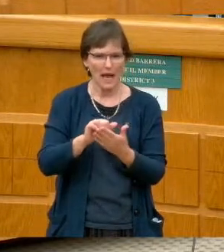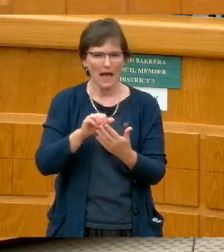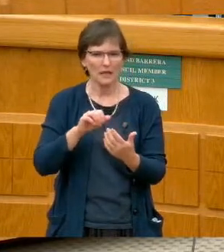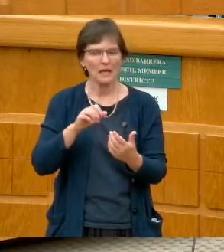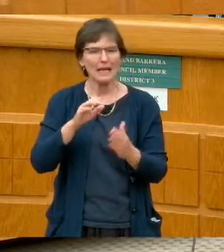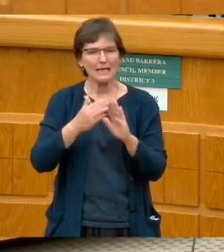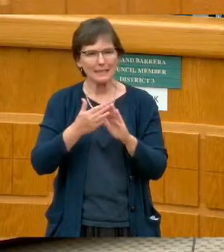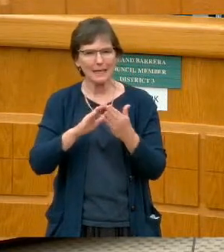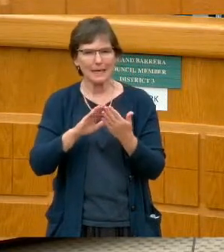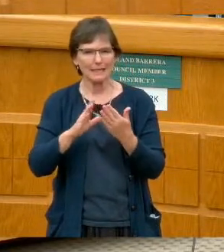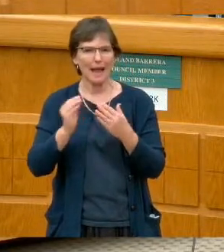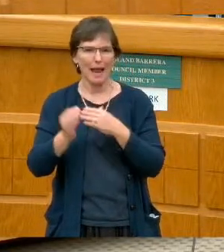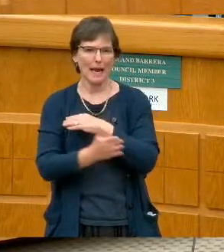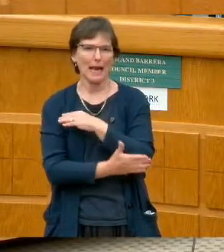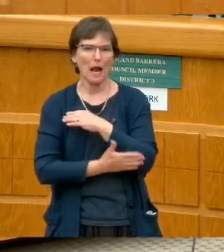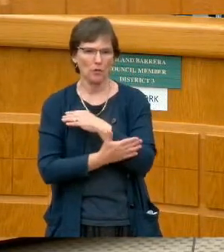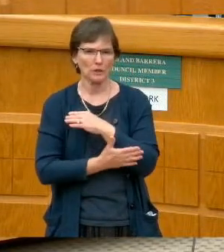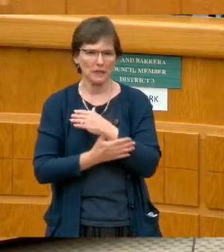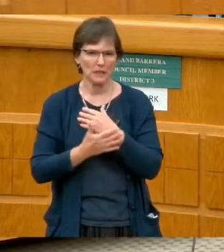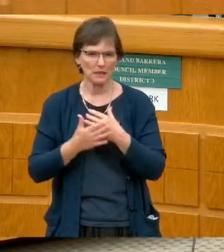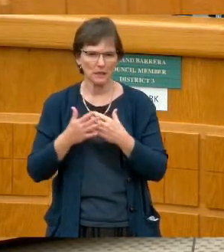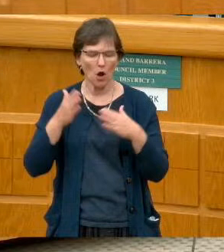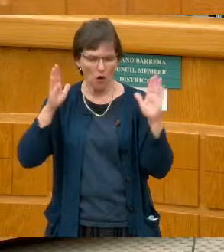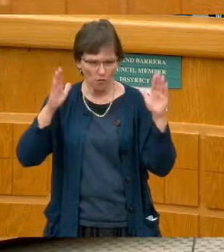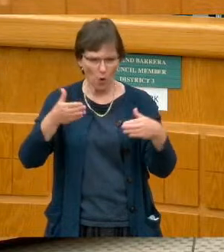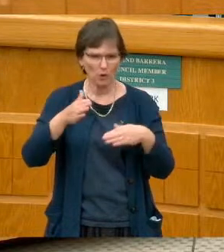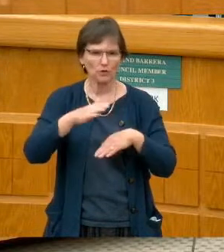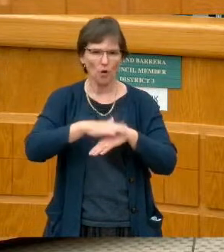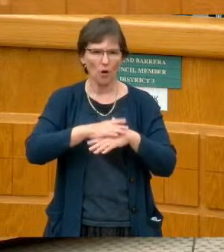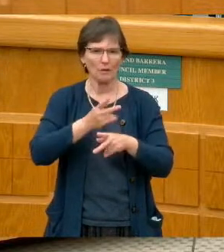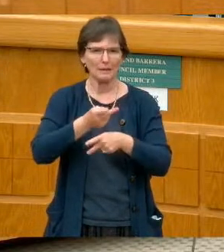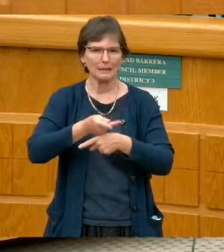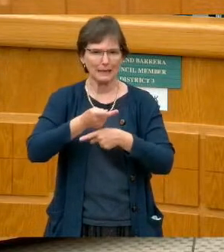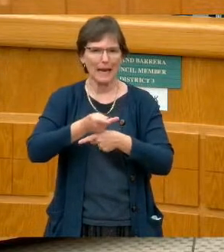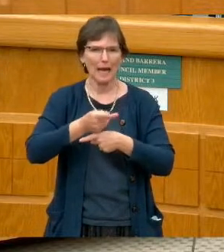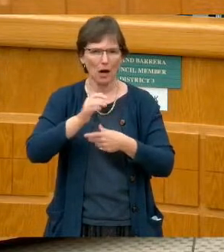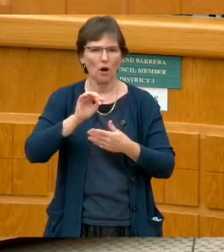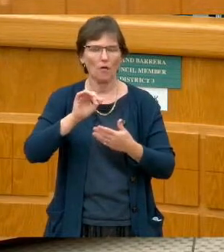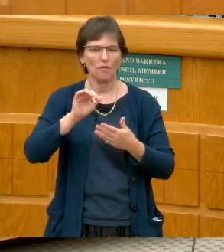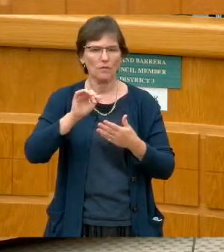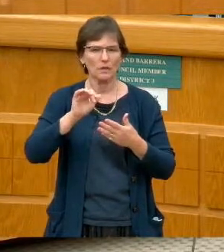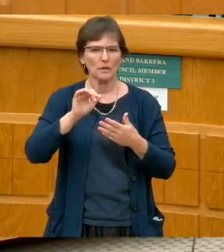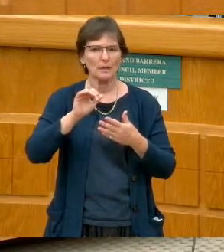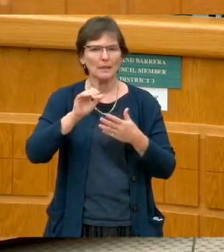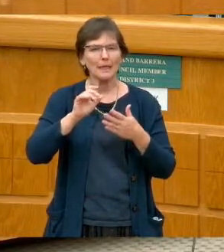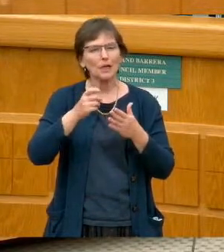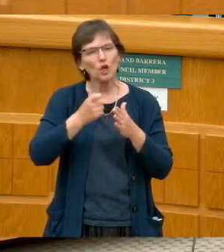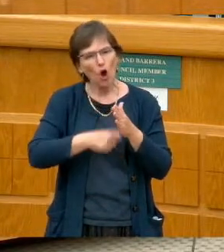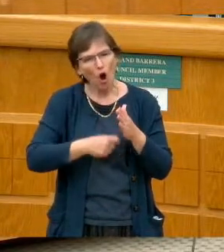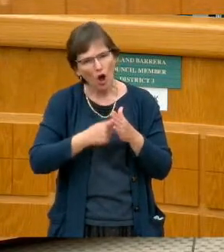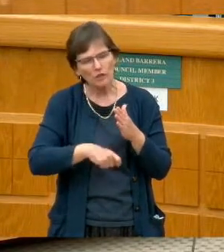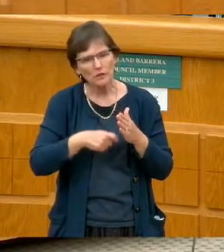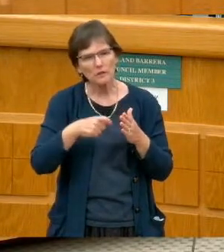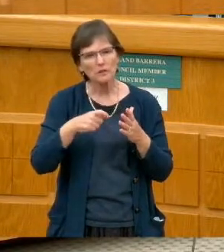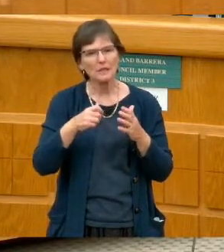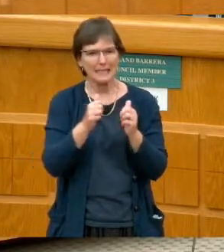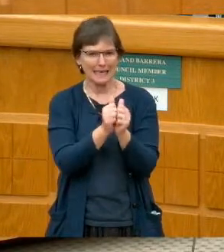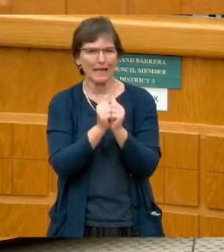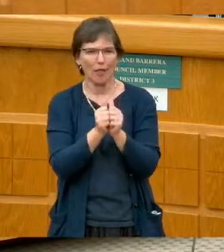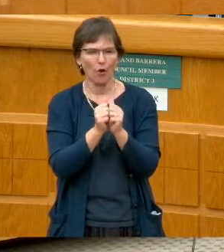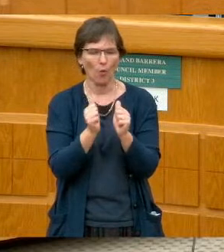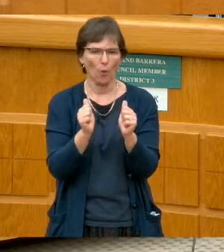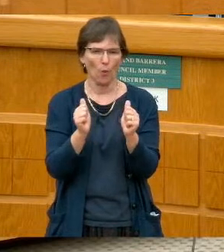counties to work together to address expenses that cross jurisdictional lines. And today is the 3-month anniversary of that